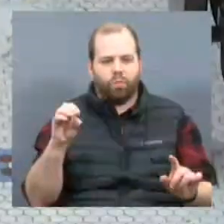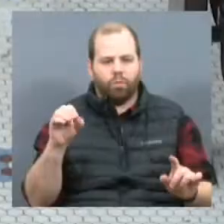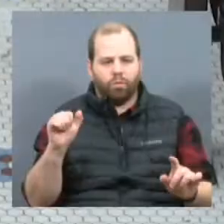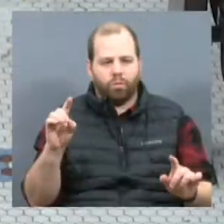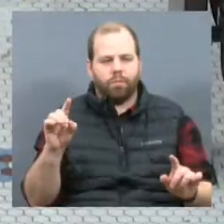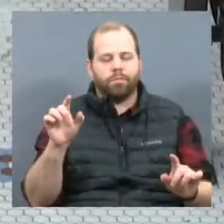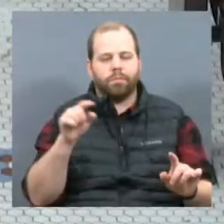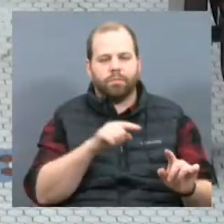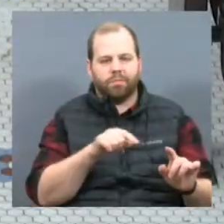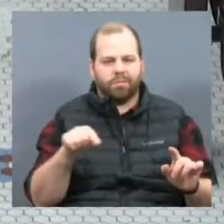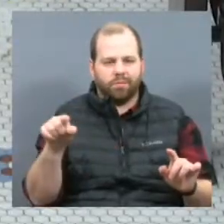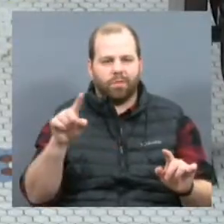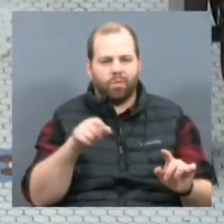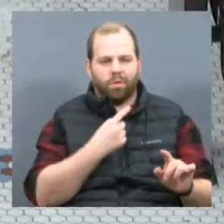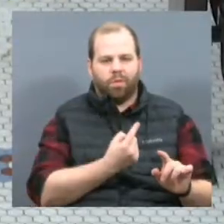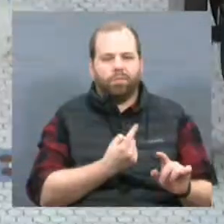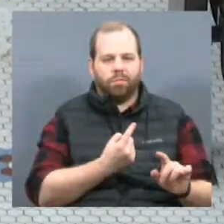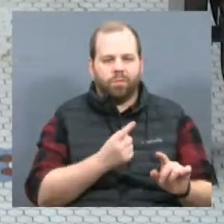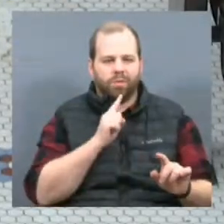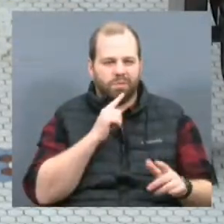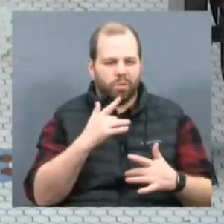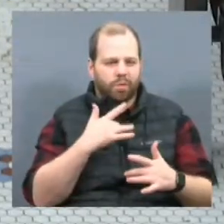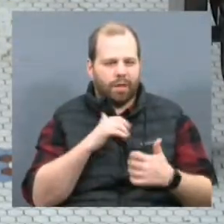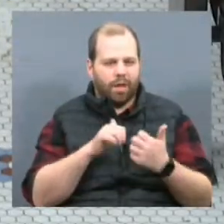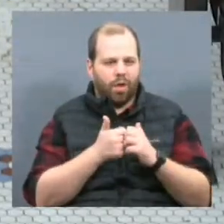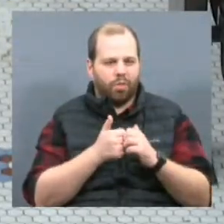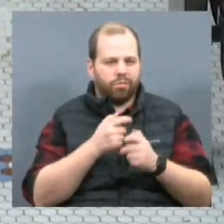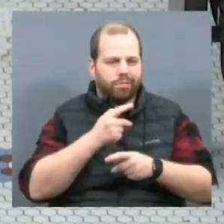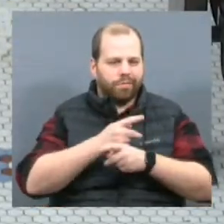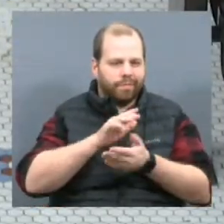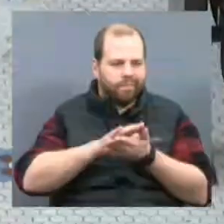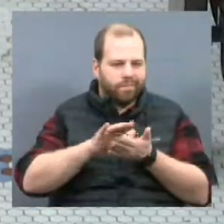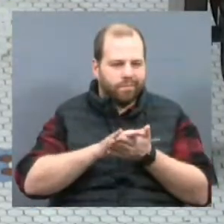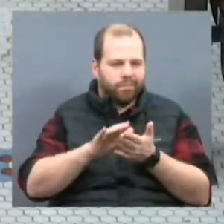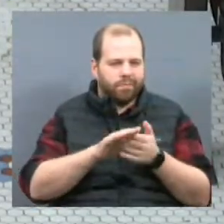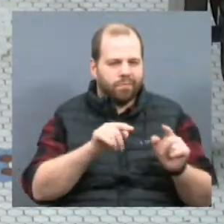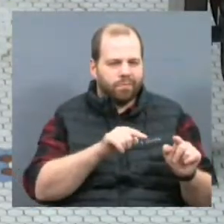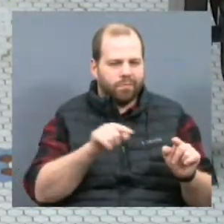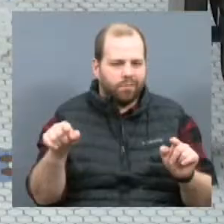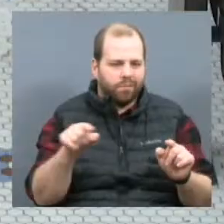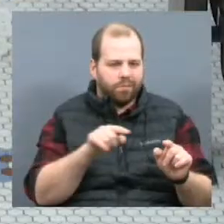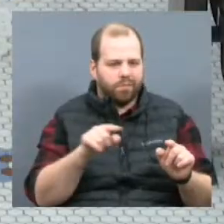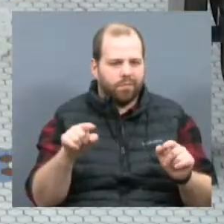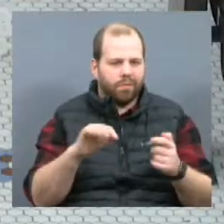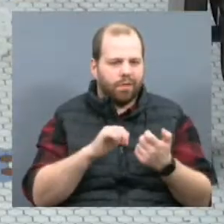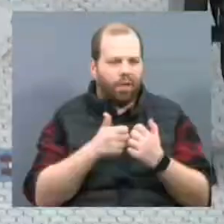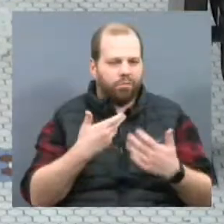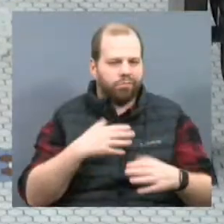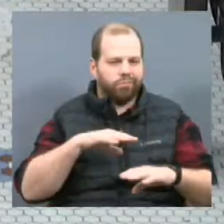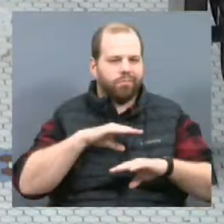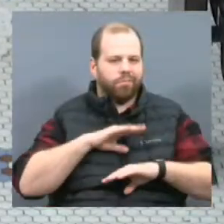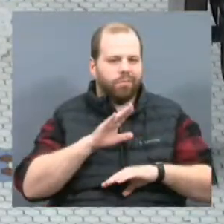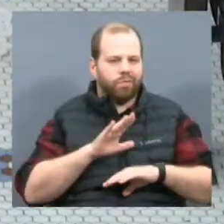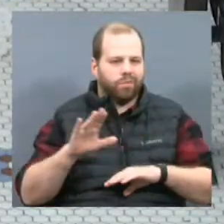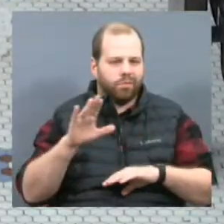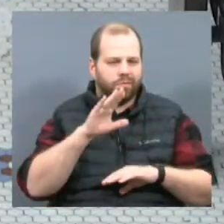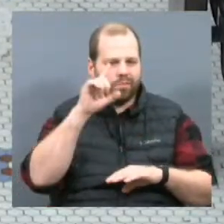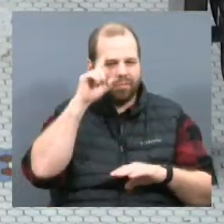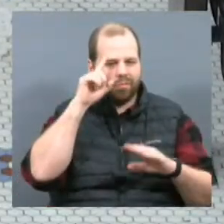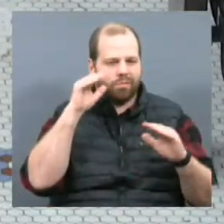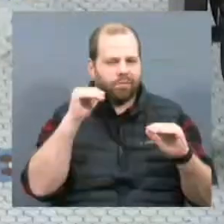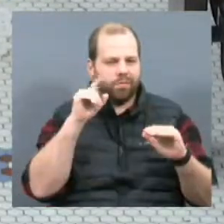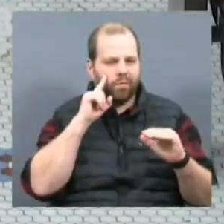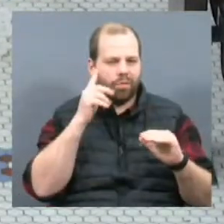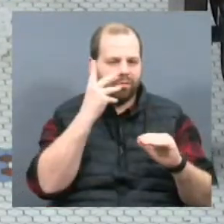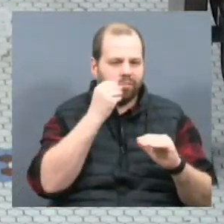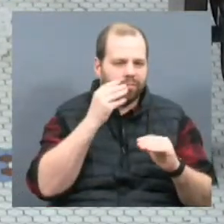major concern of how it's going to be maintained and, meet everybody's expectations for keeping it clean and